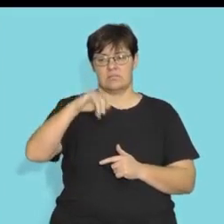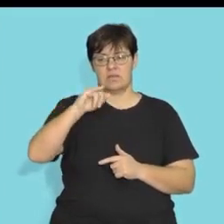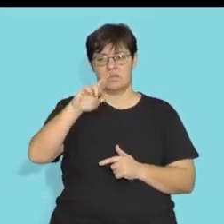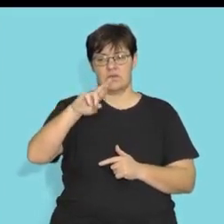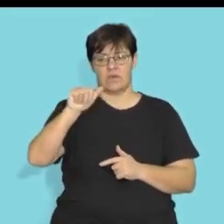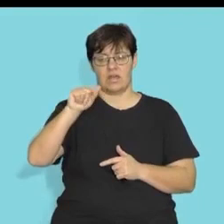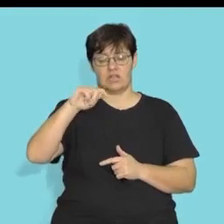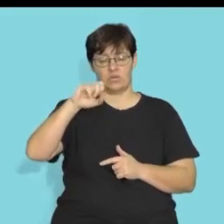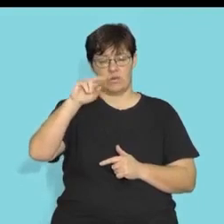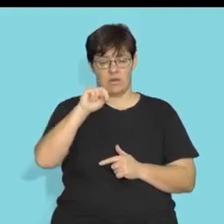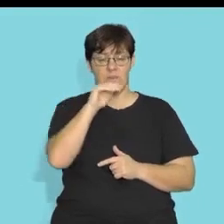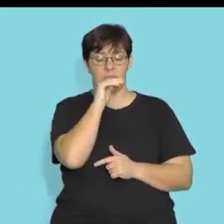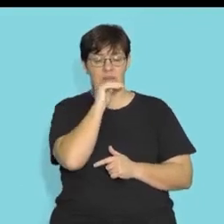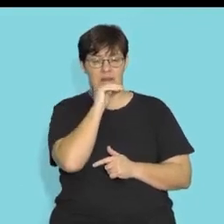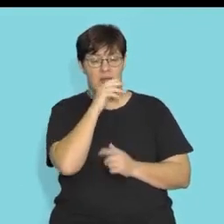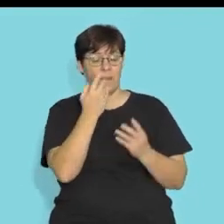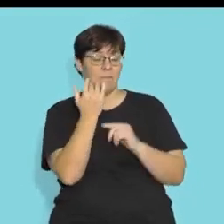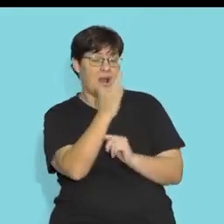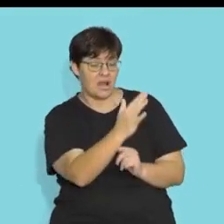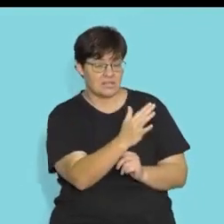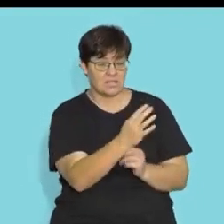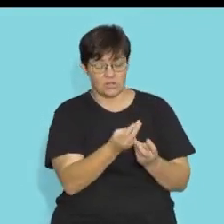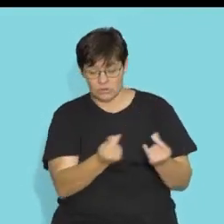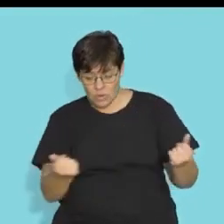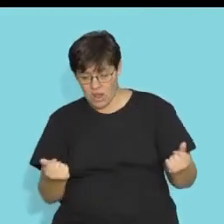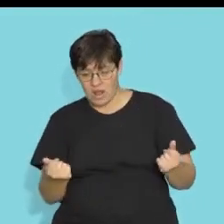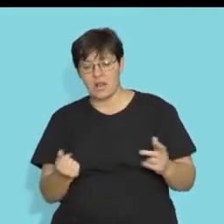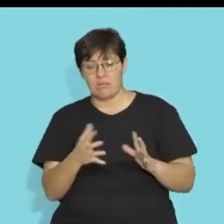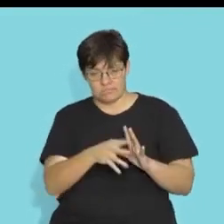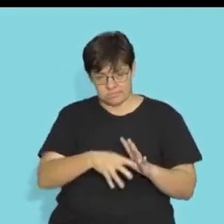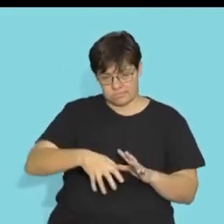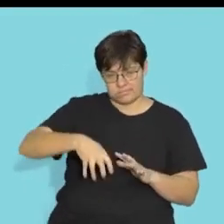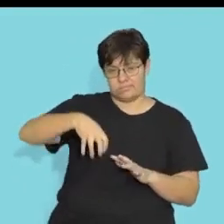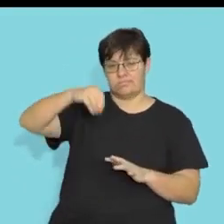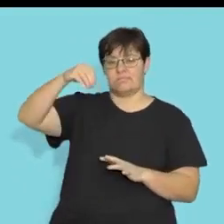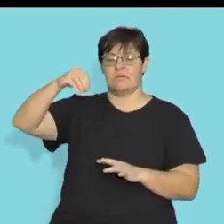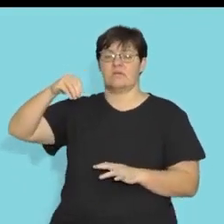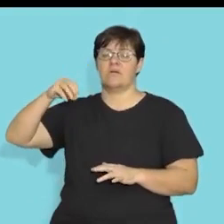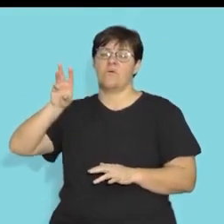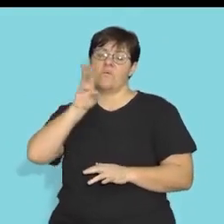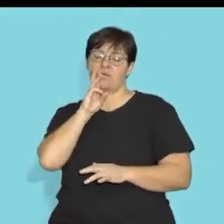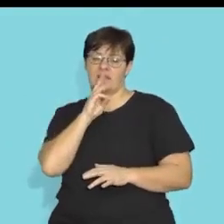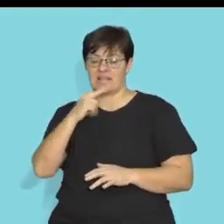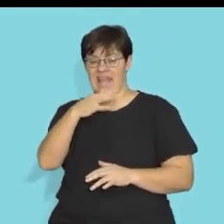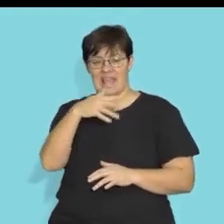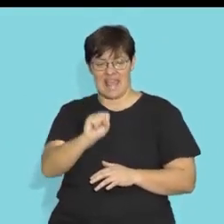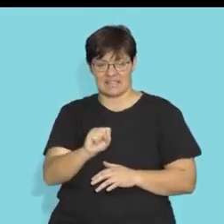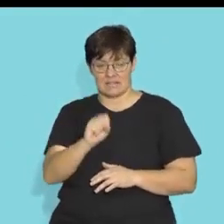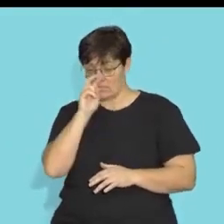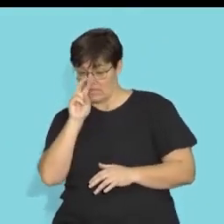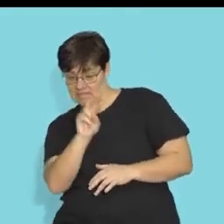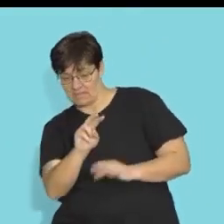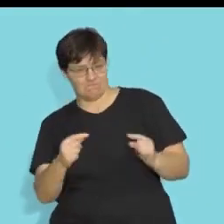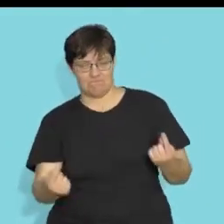Again, transpiration is the release of water vapor from plants and soil into the air. Water vapor is a gas